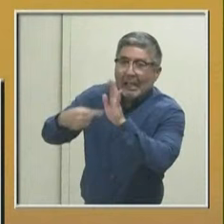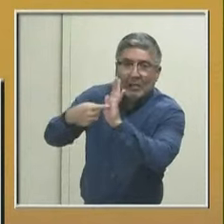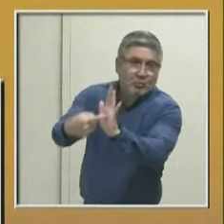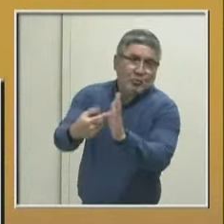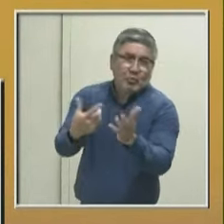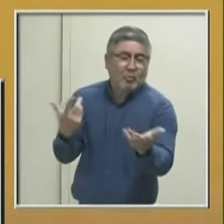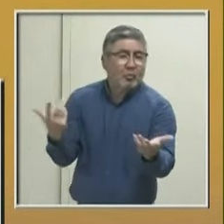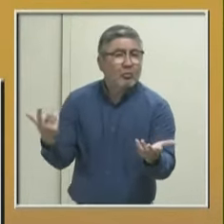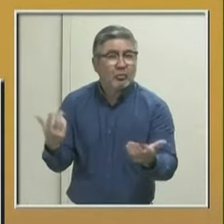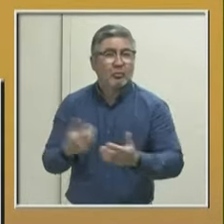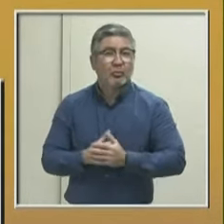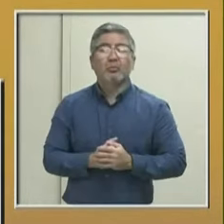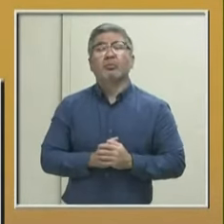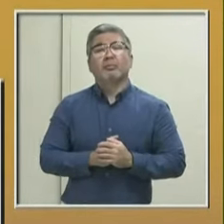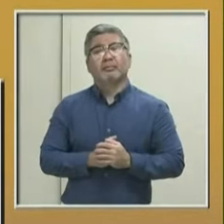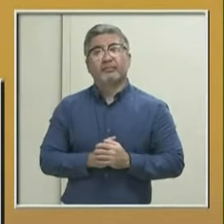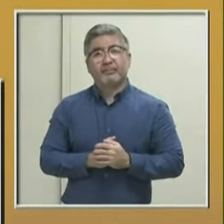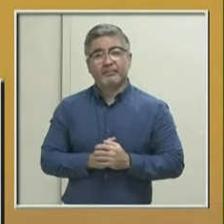And